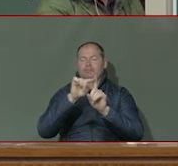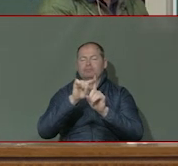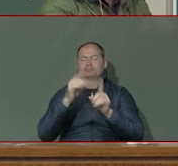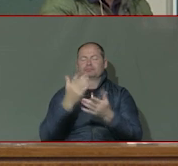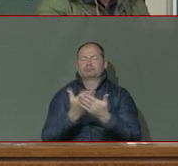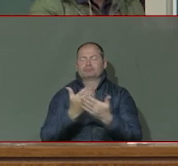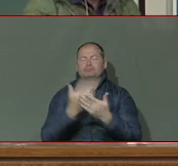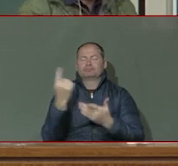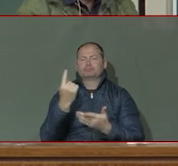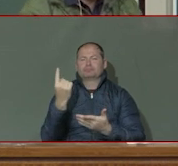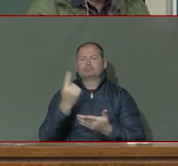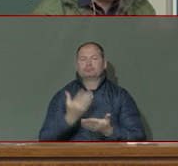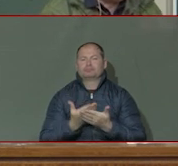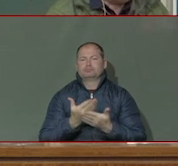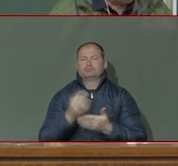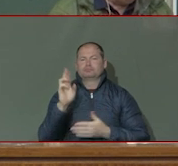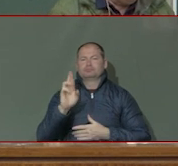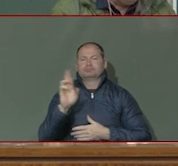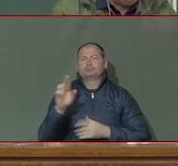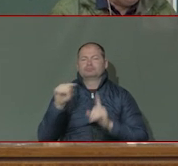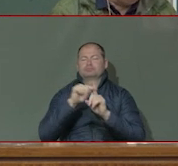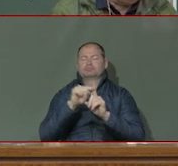that clear? Right.